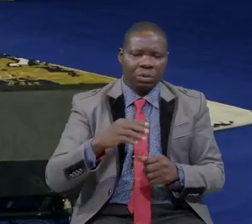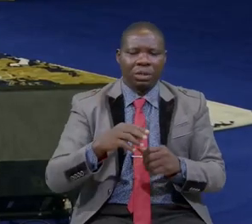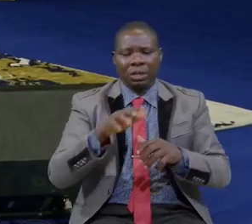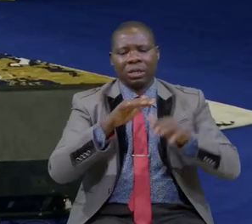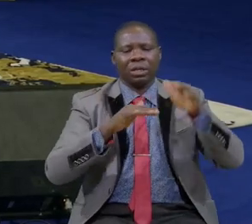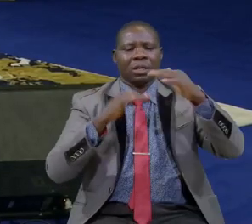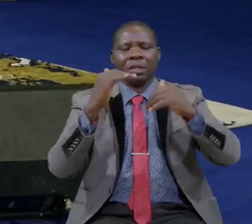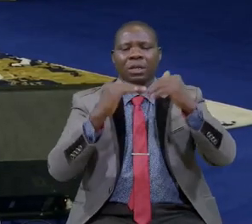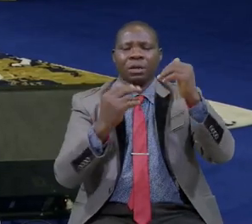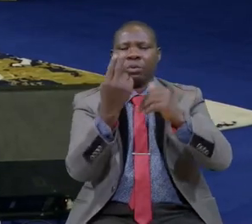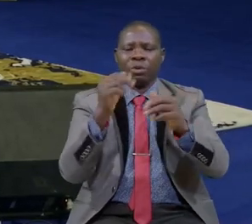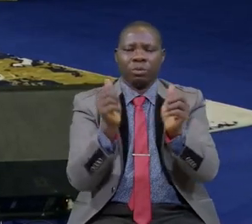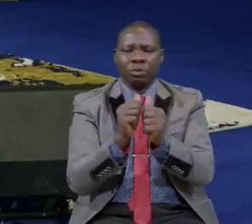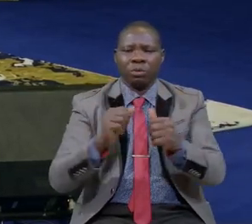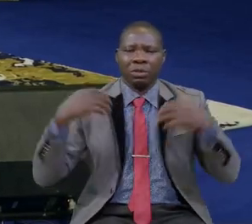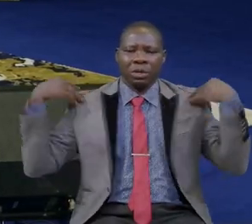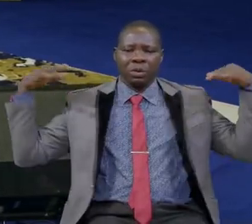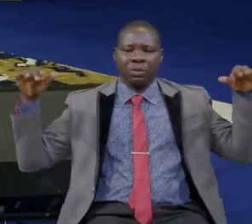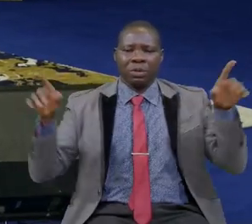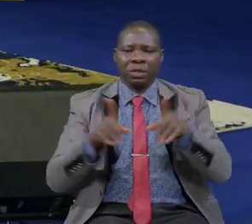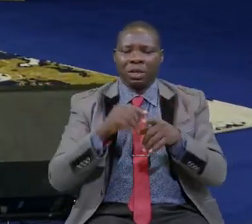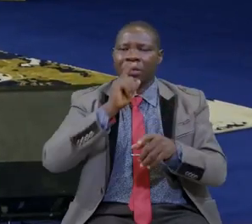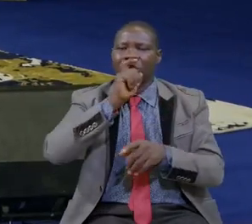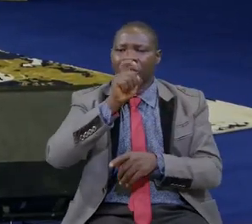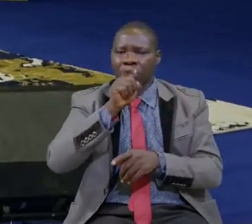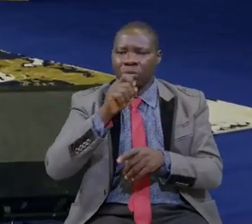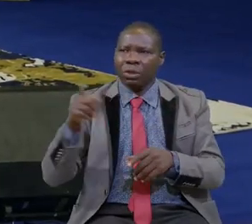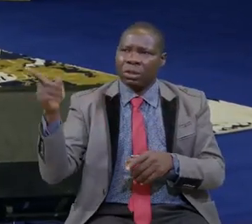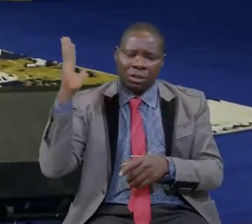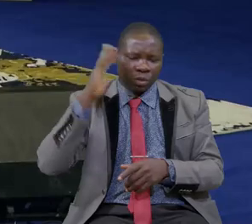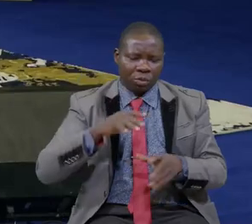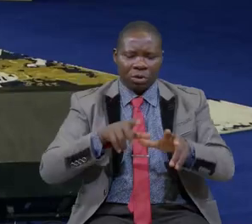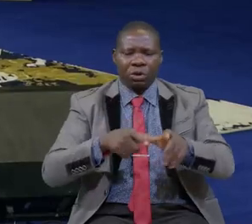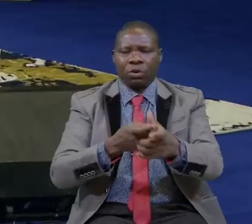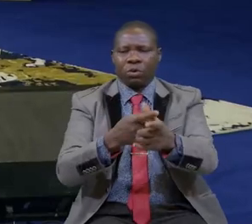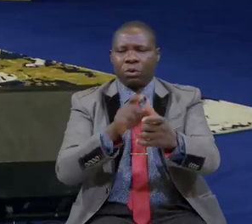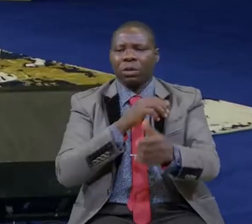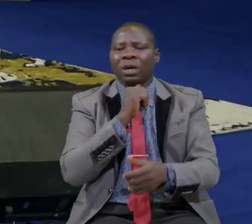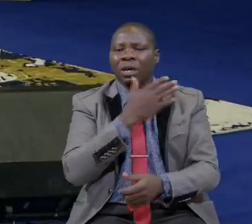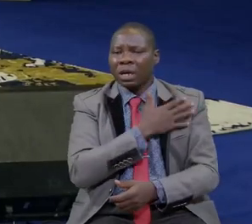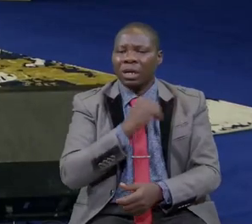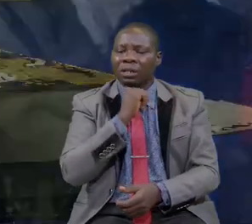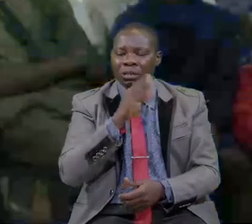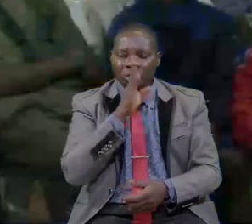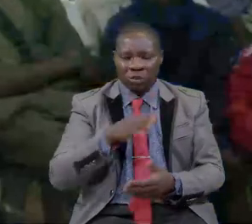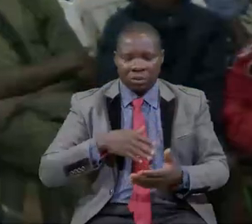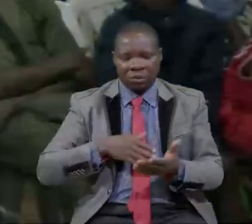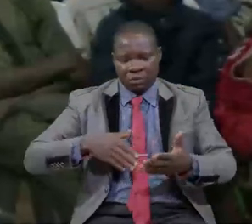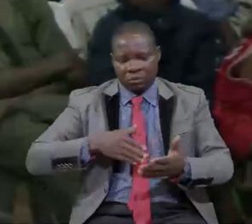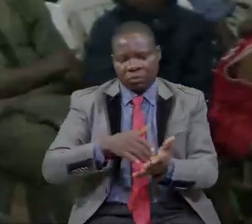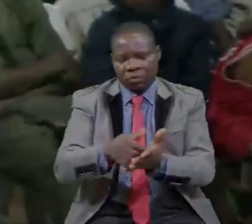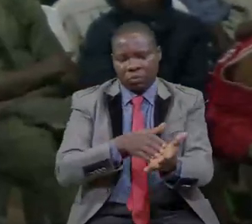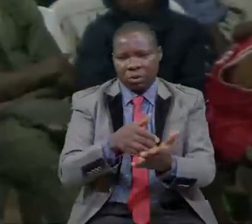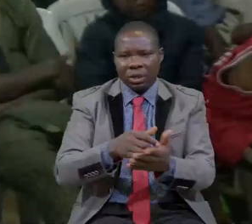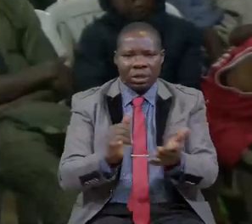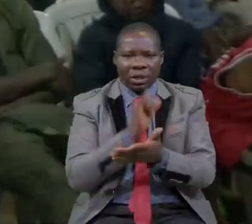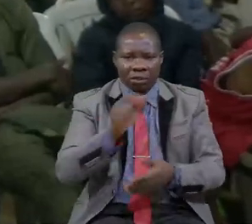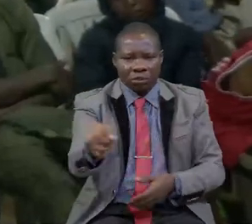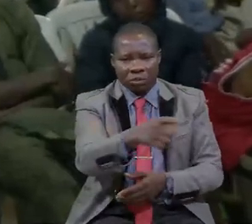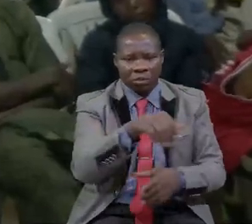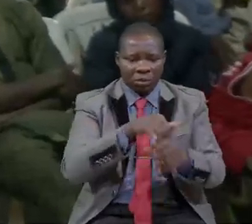wings as eagles. They shall run and not be weary. That's you. I